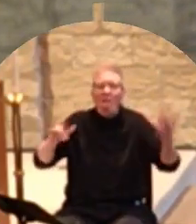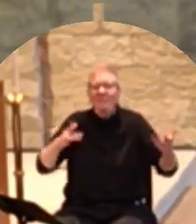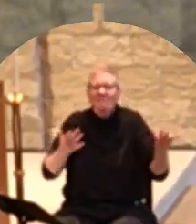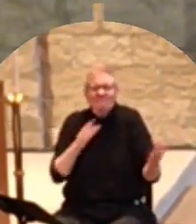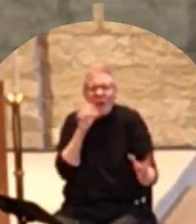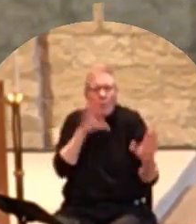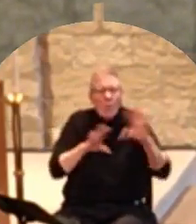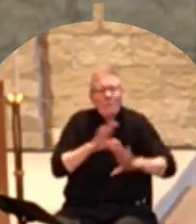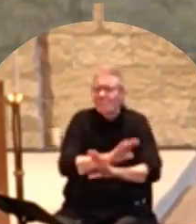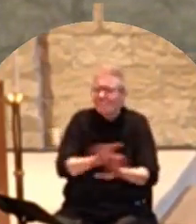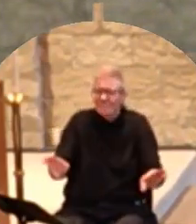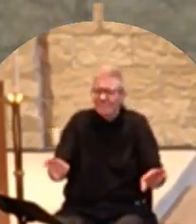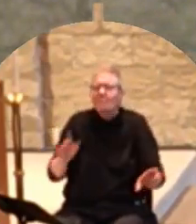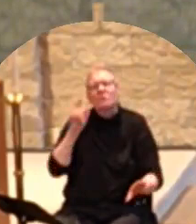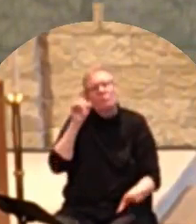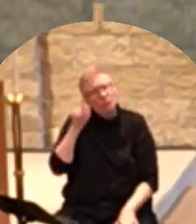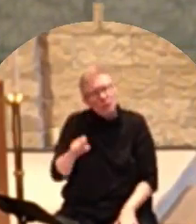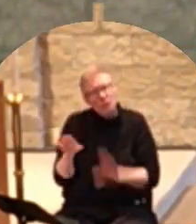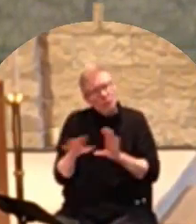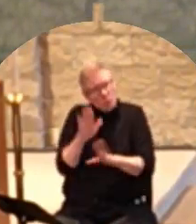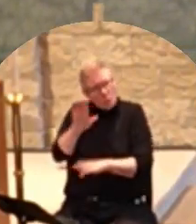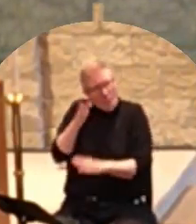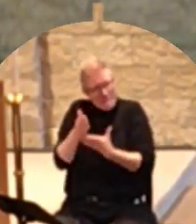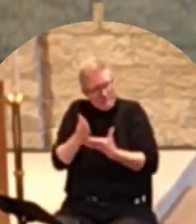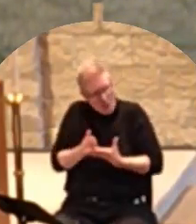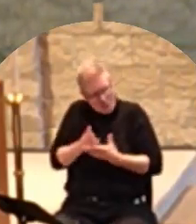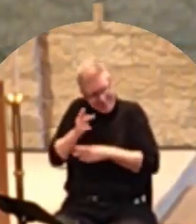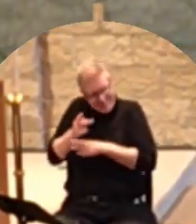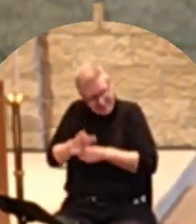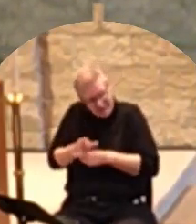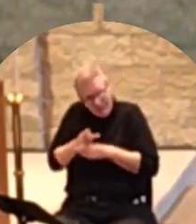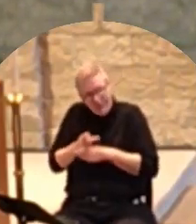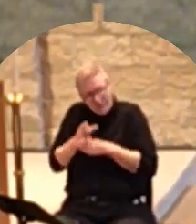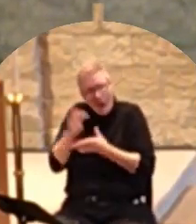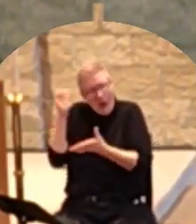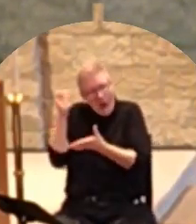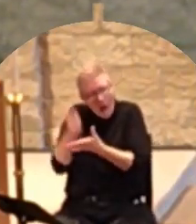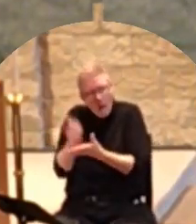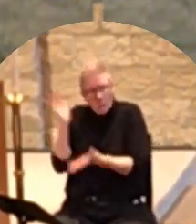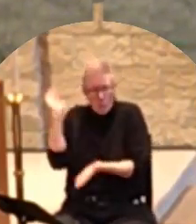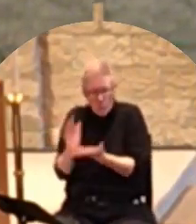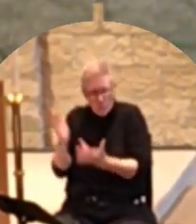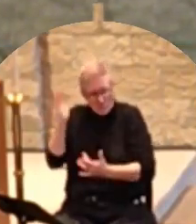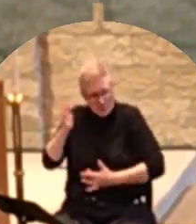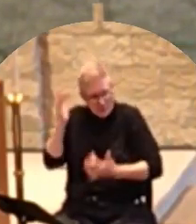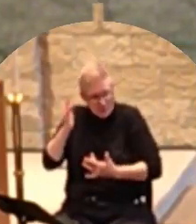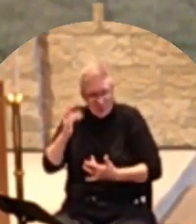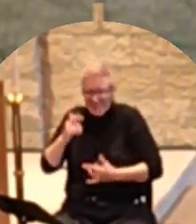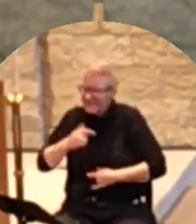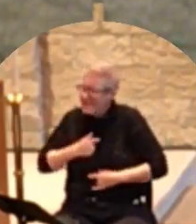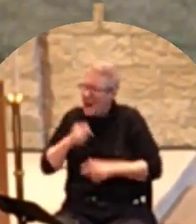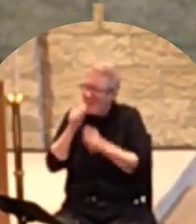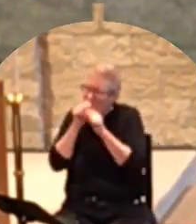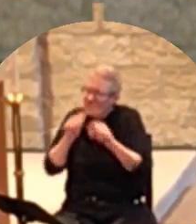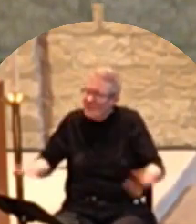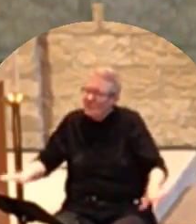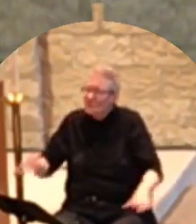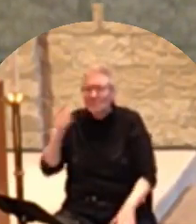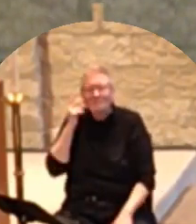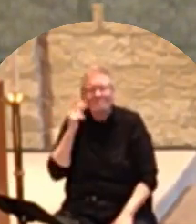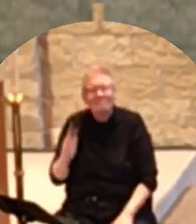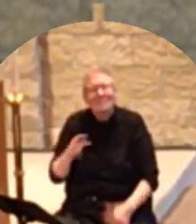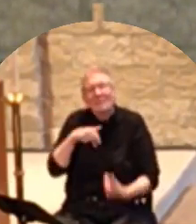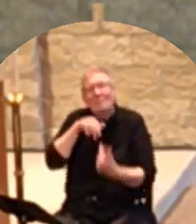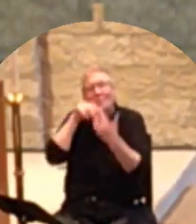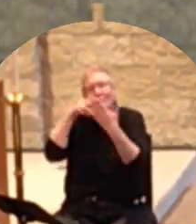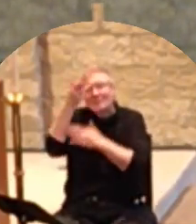with us today. I love you. I bless you. I behold the living presence of God within you. And remember, your